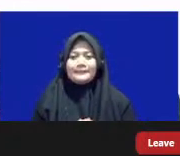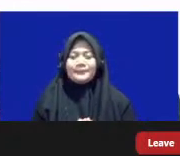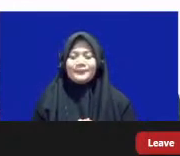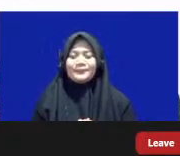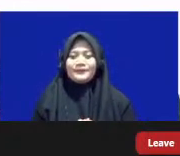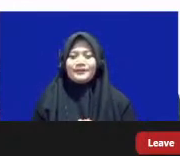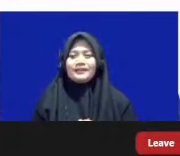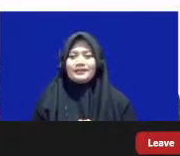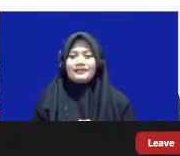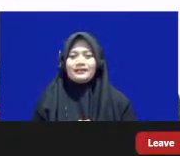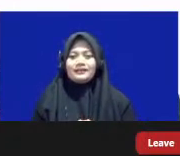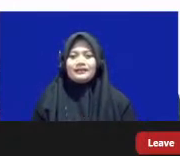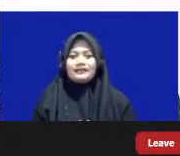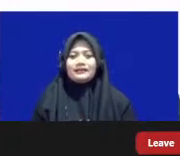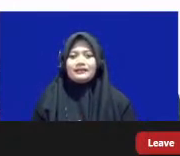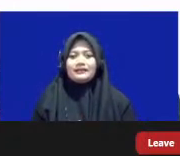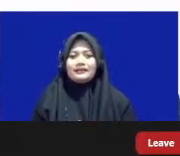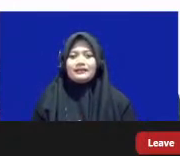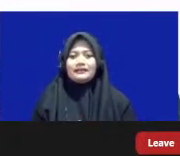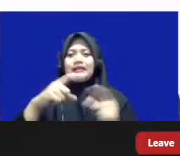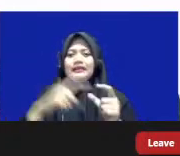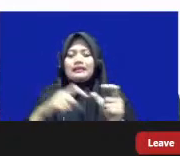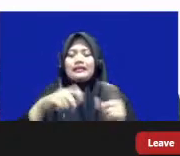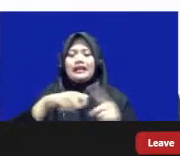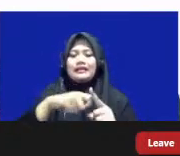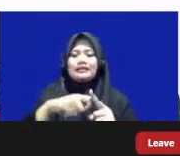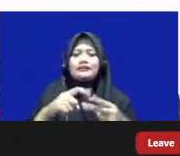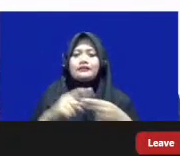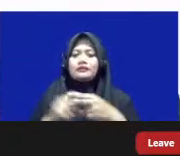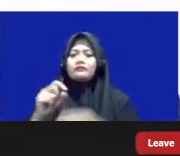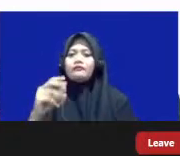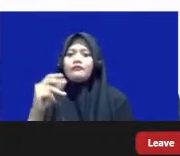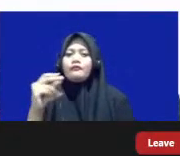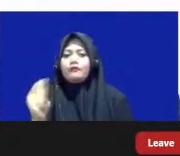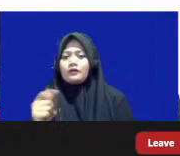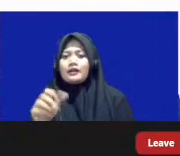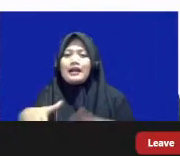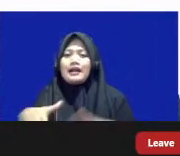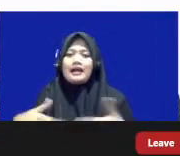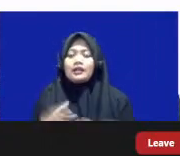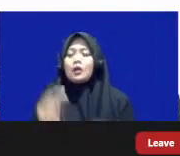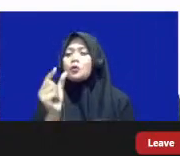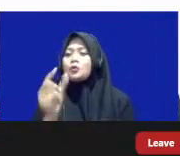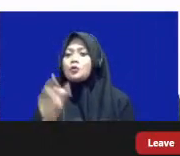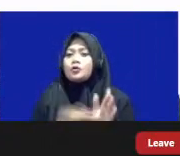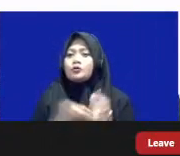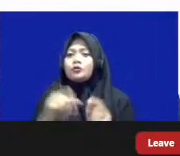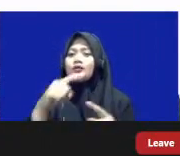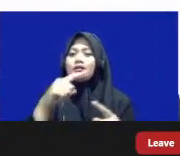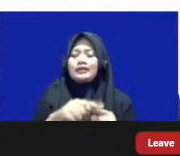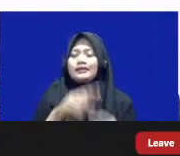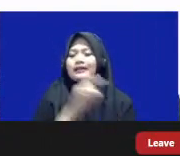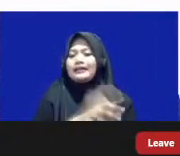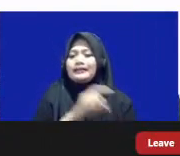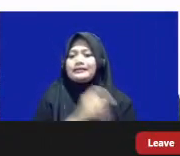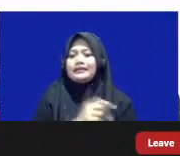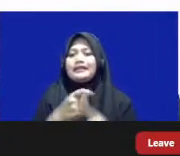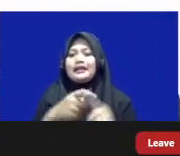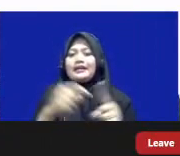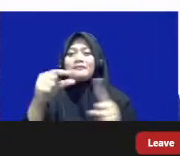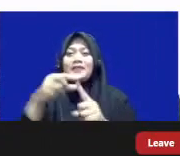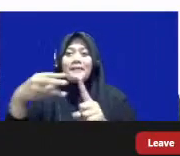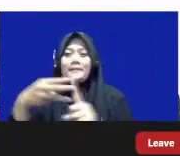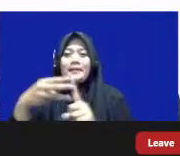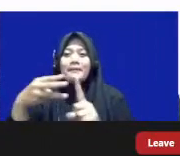on disaster. This has created an enormous opportunity to mainstream anticipatory action in the national disaster